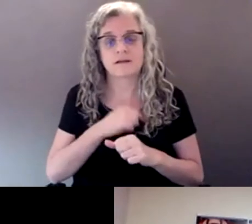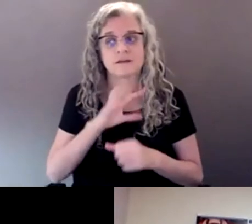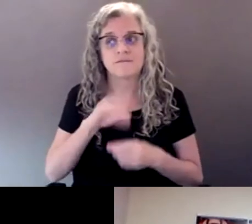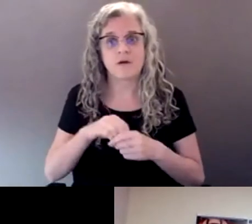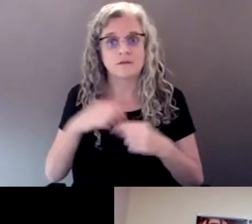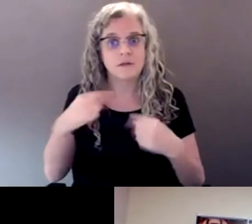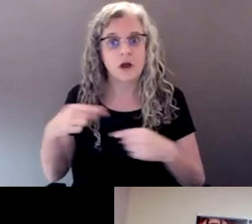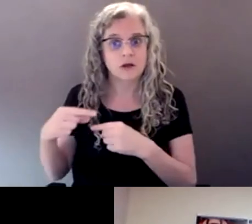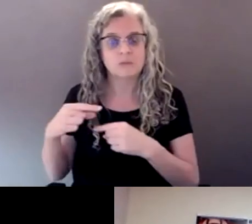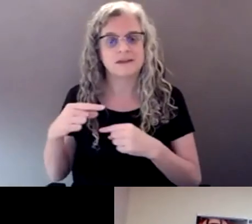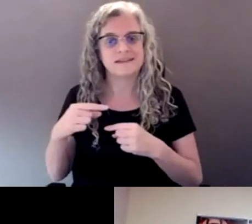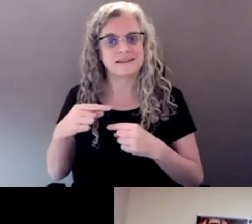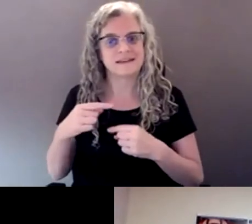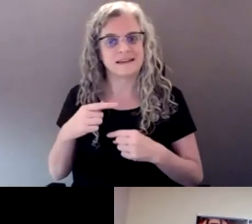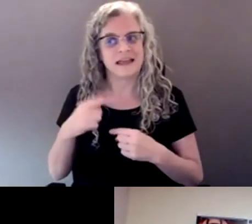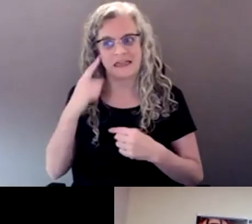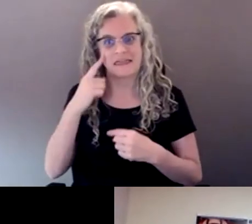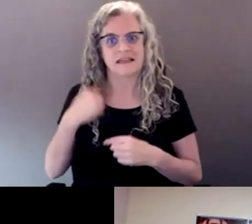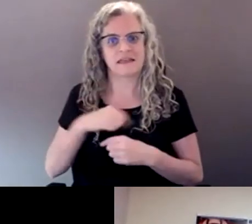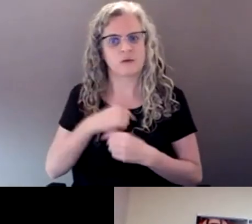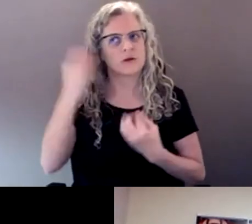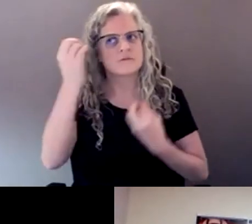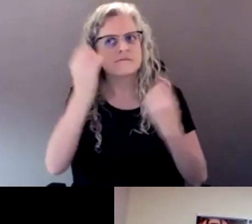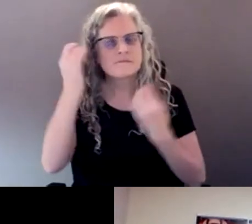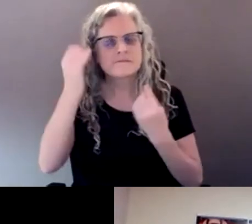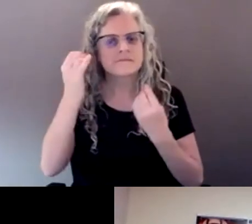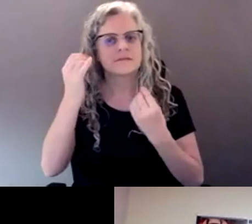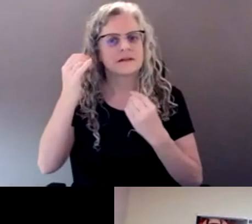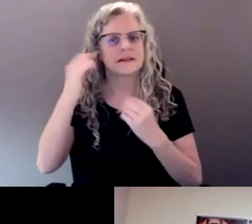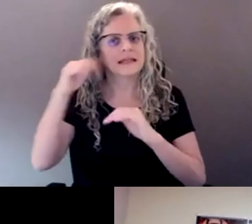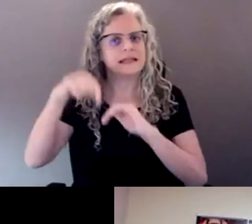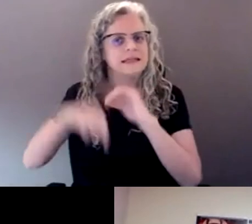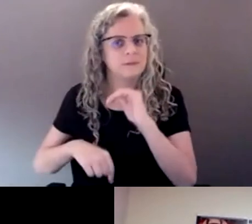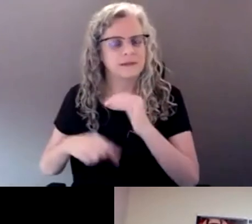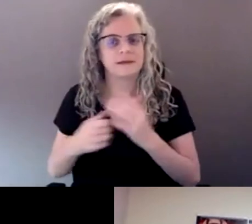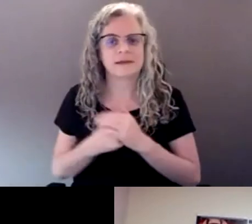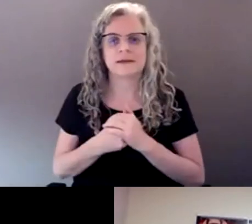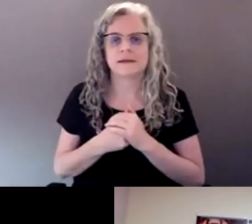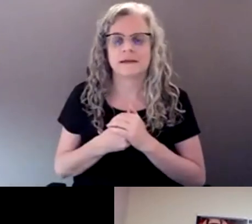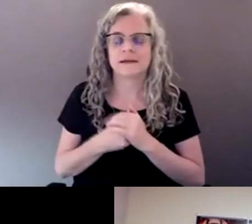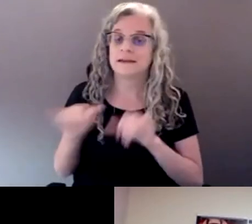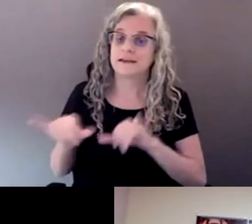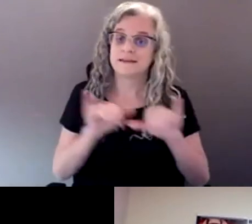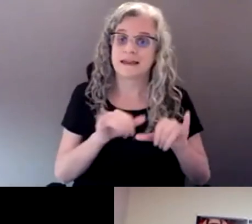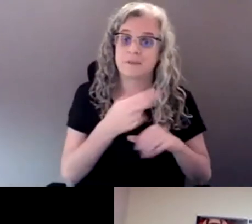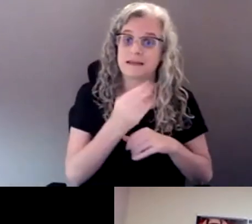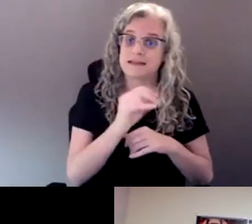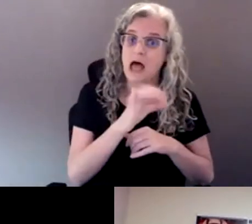directions think we're being critical, critical judgments we made. Just like the Holocaust didn't